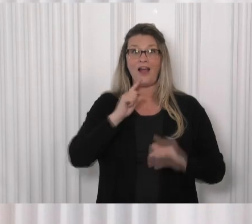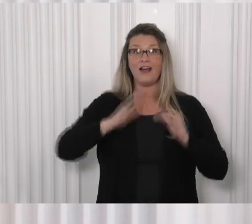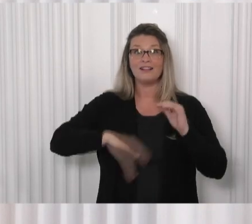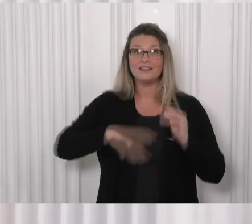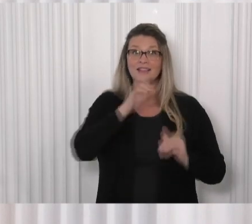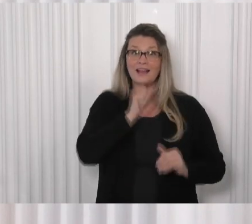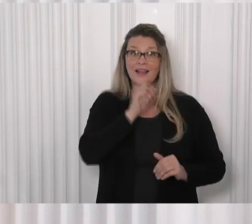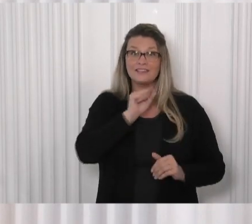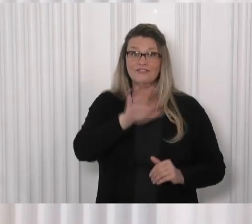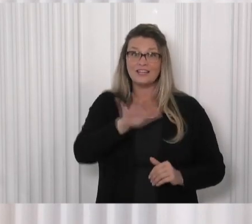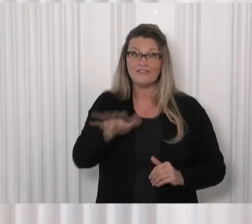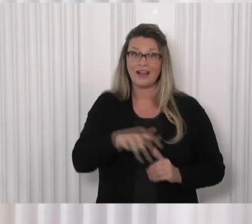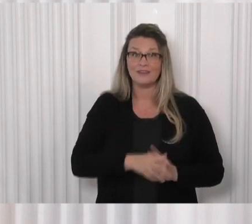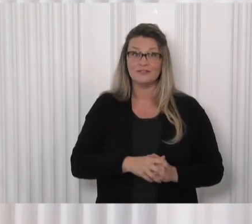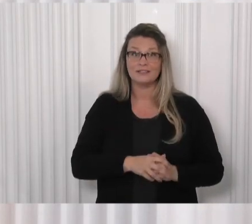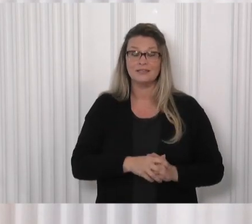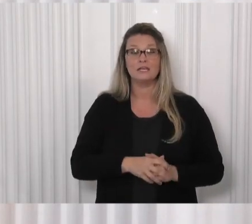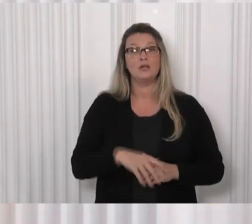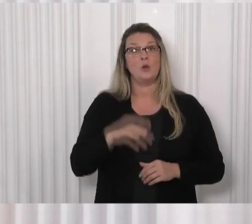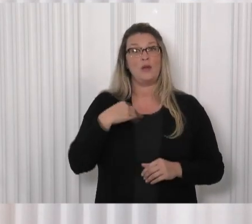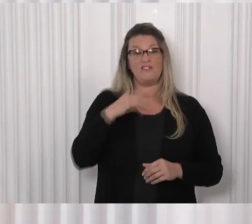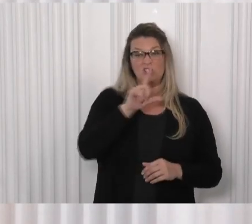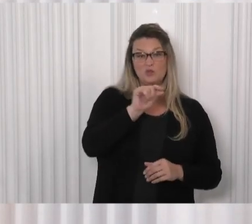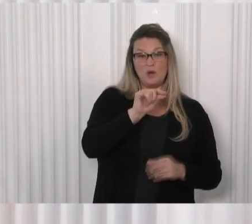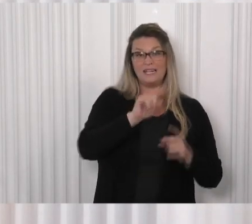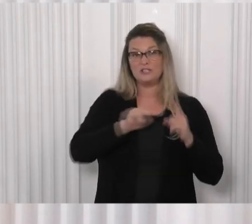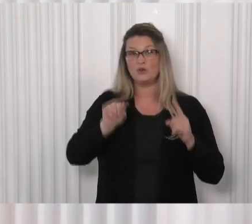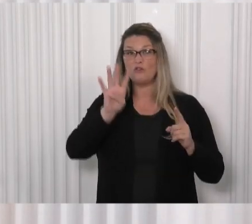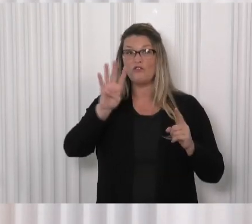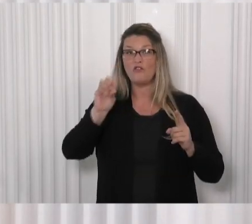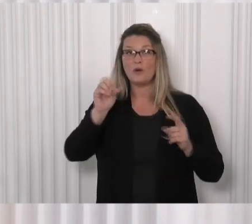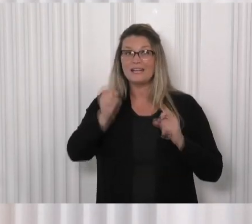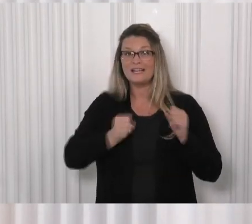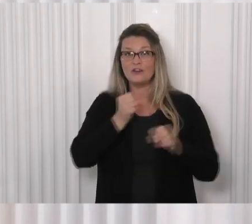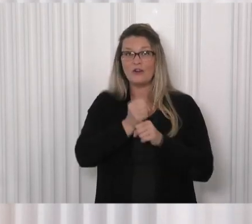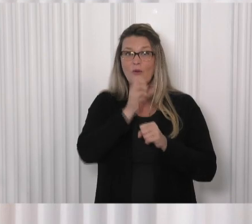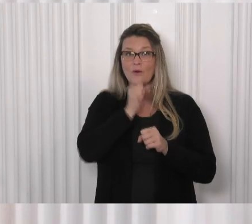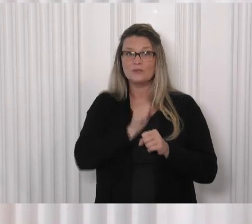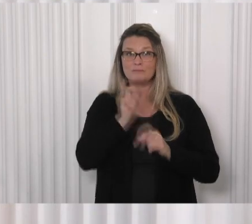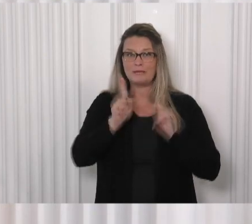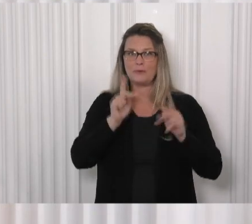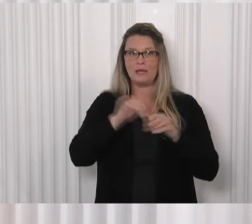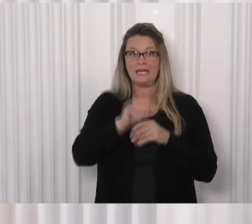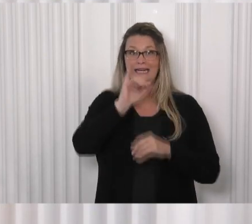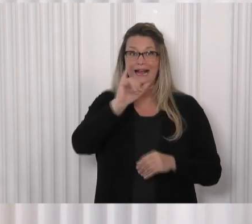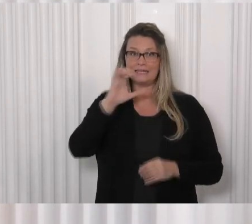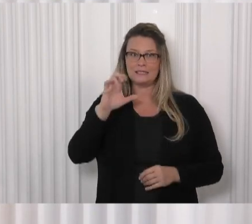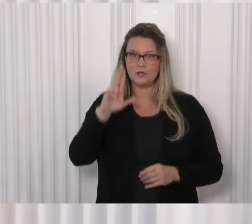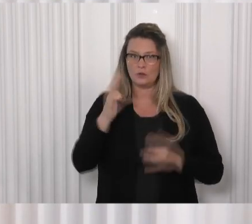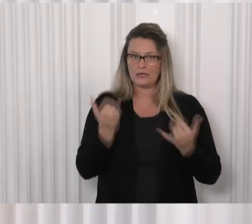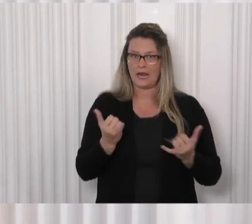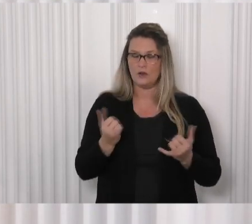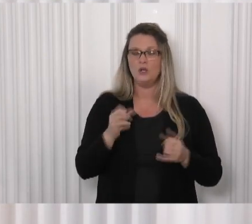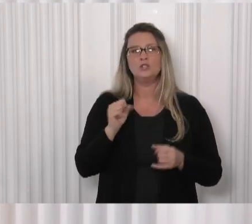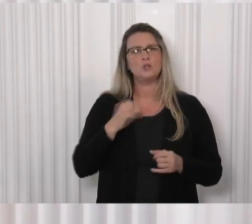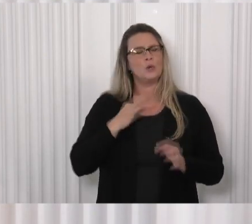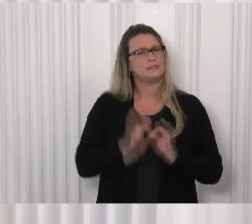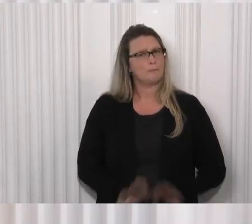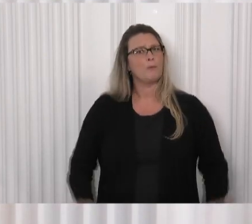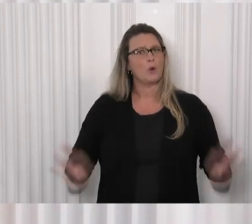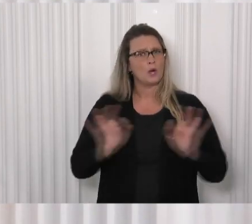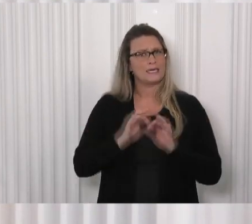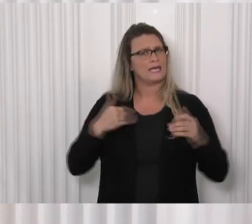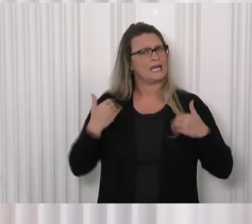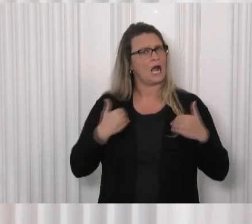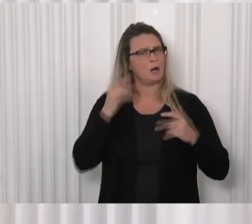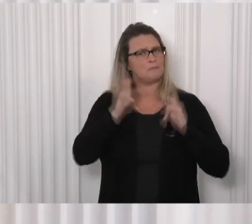old. And we have 20 and 40-year-olds in the intensive care unit in this country. So I think it's really important that young people out there don't feel